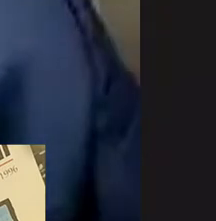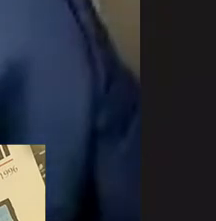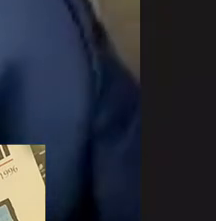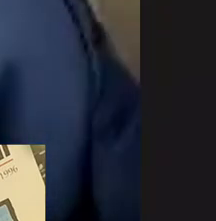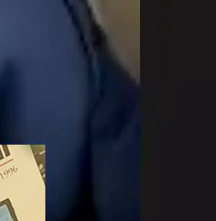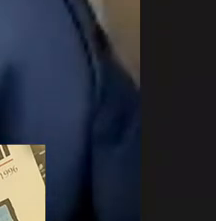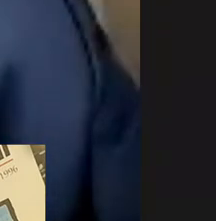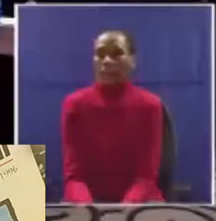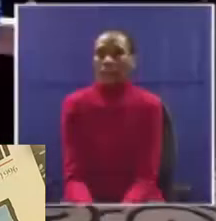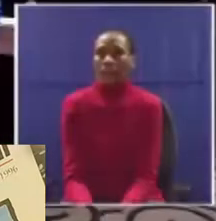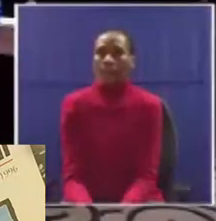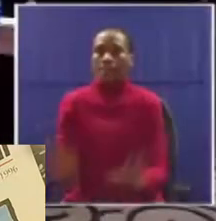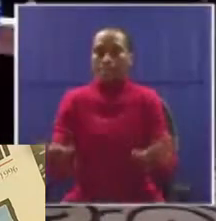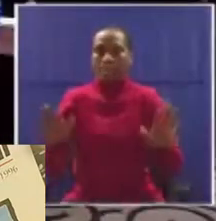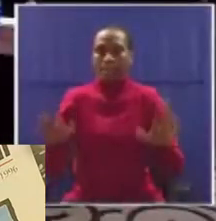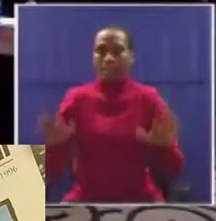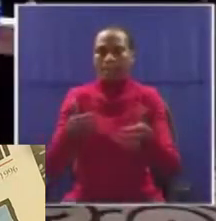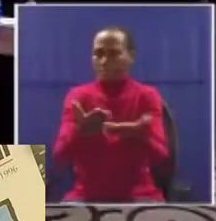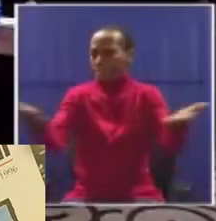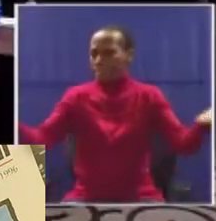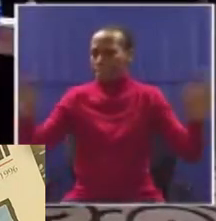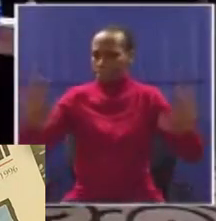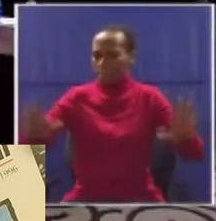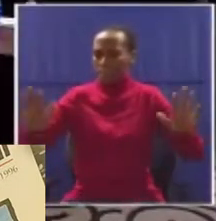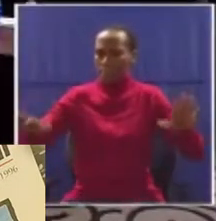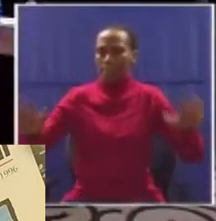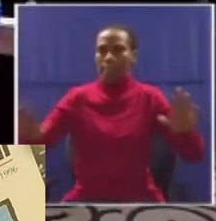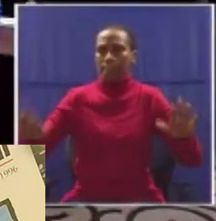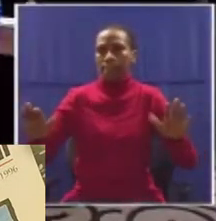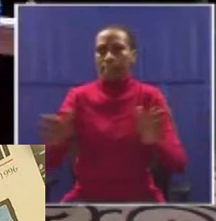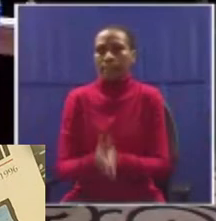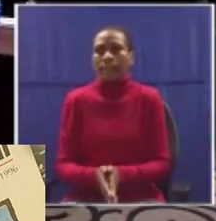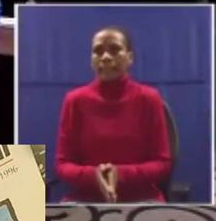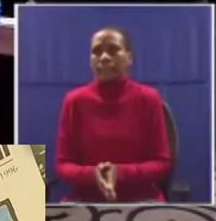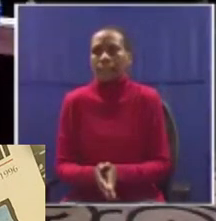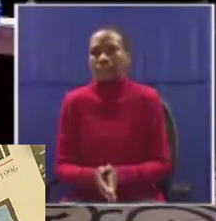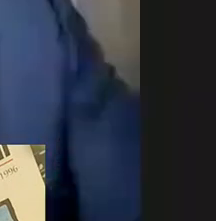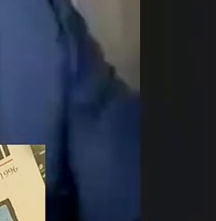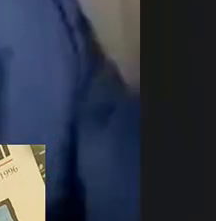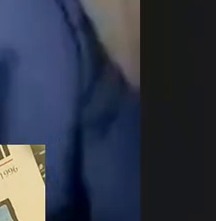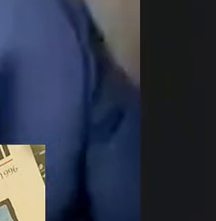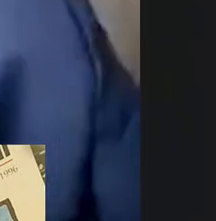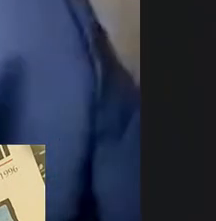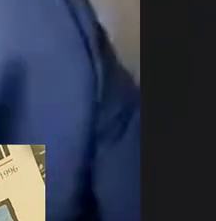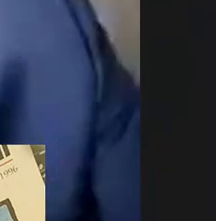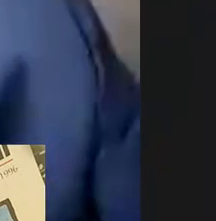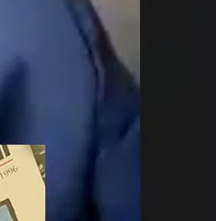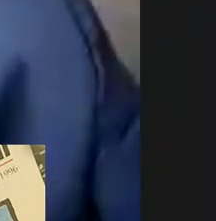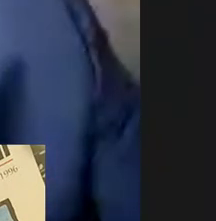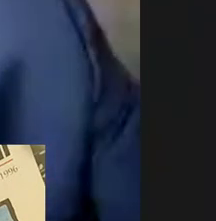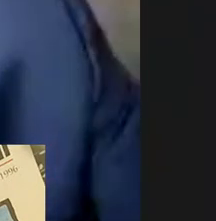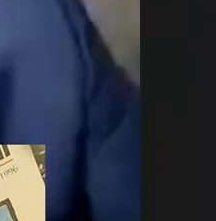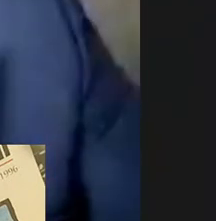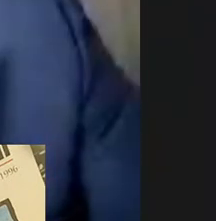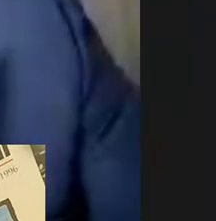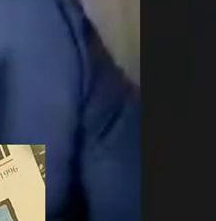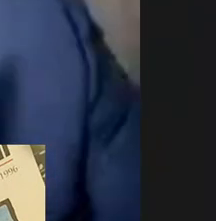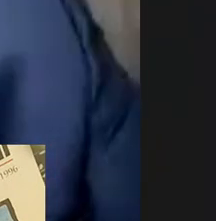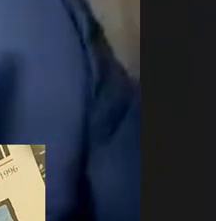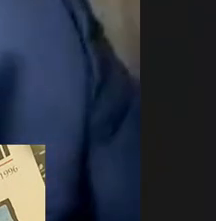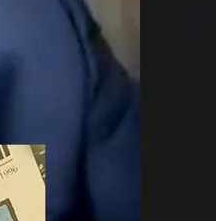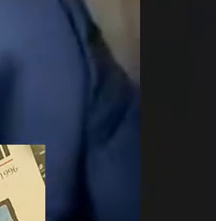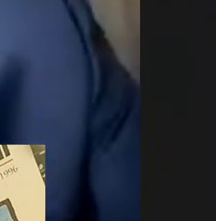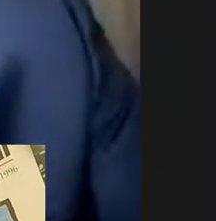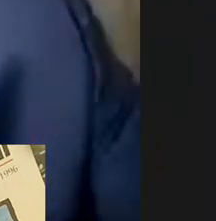the subject matter honorable members order we knew very well but we gave ourselves first